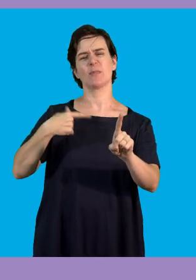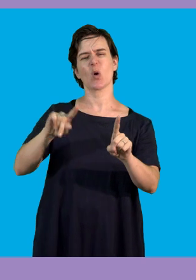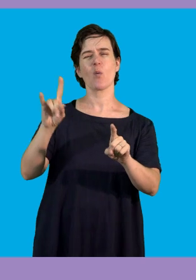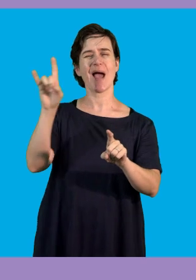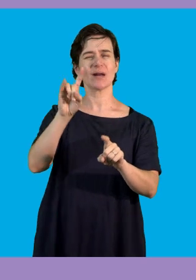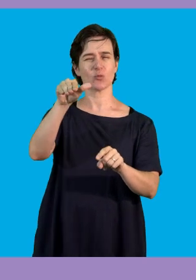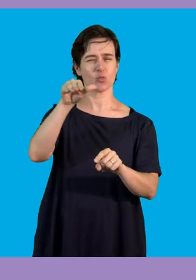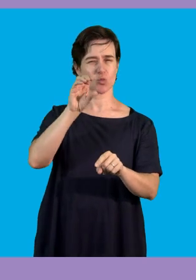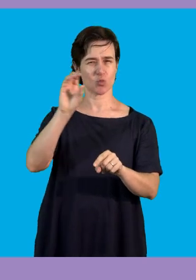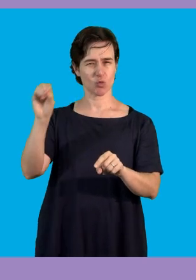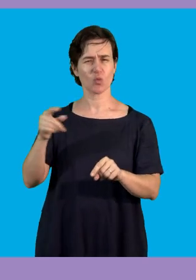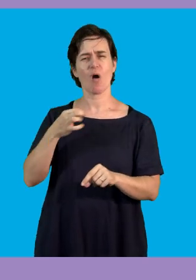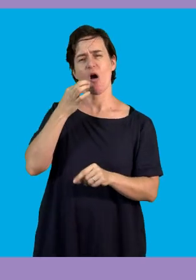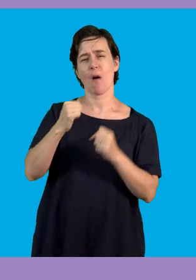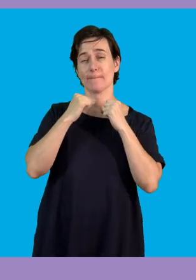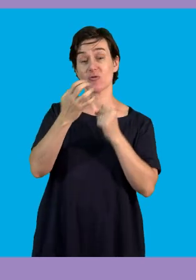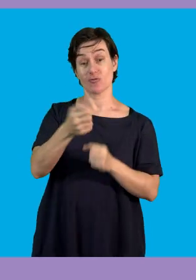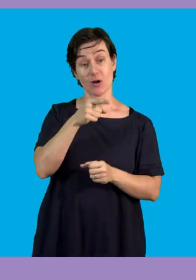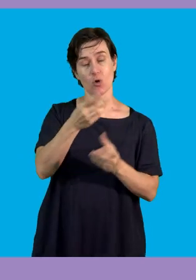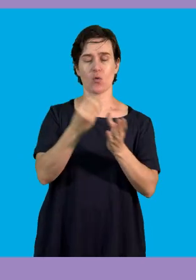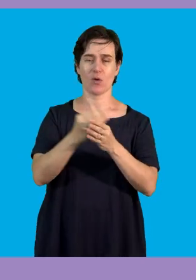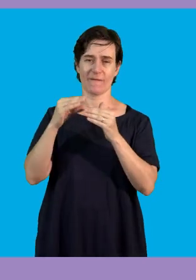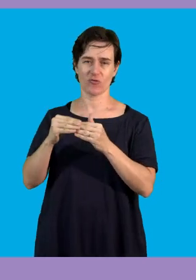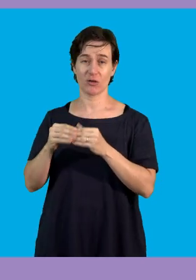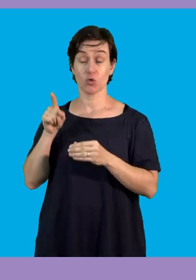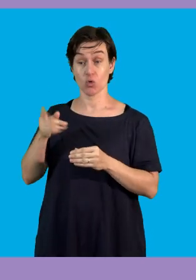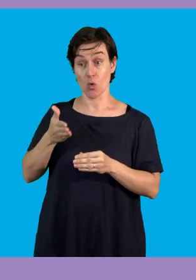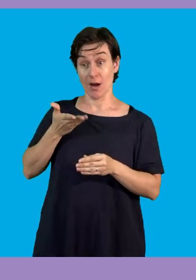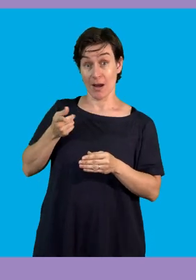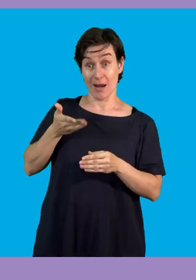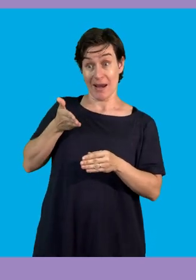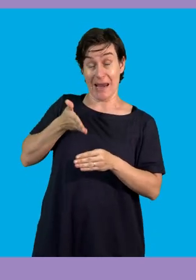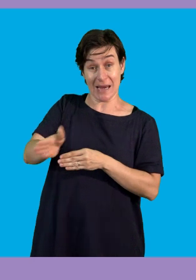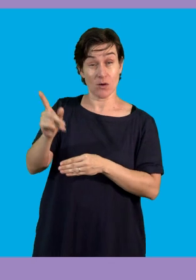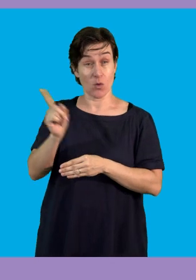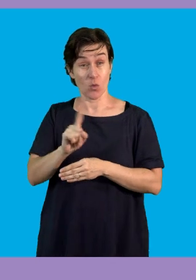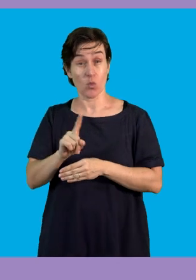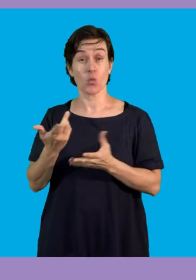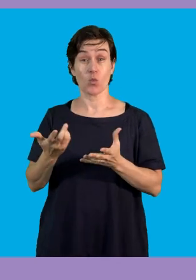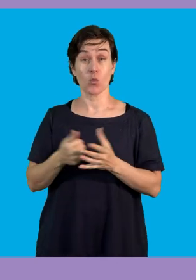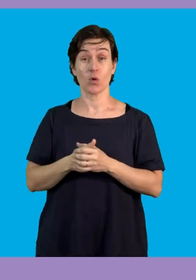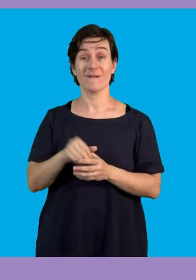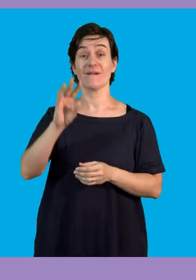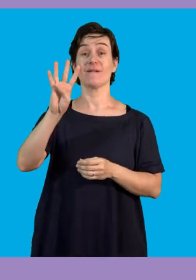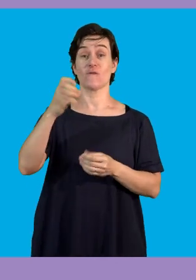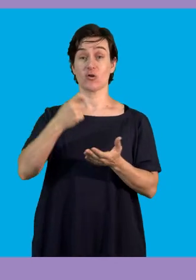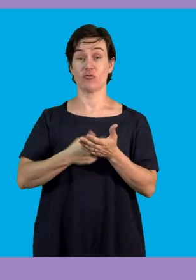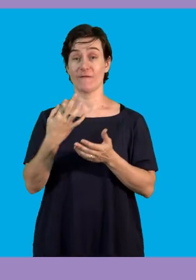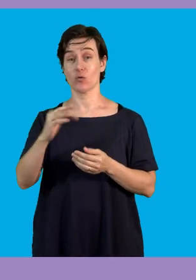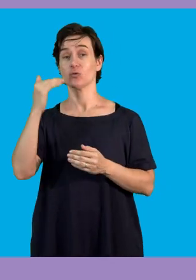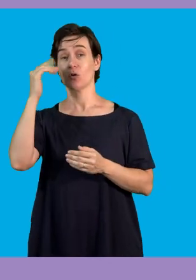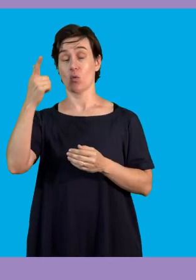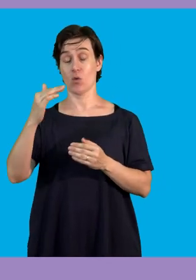her parents to take her and her friends. The entry fee is 60 Rand per adult and 40 Rand per child.